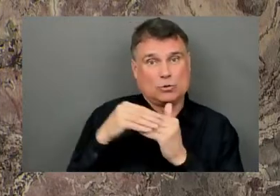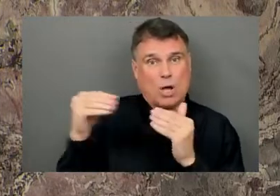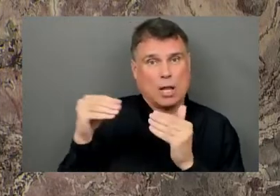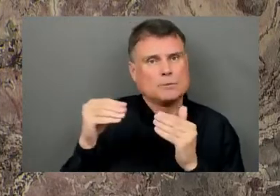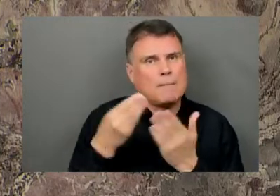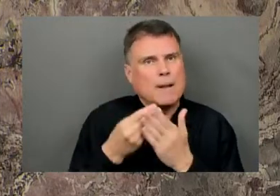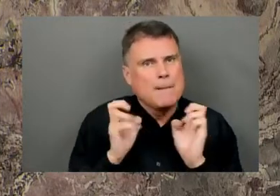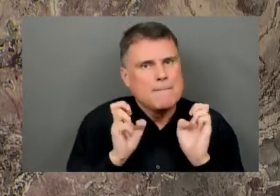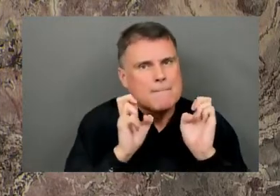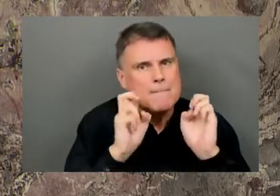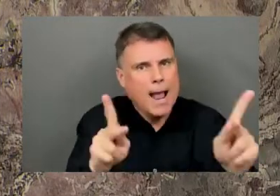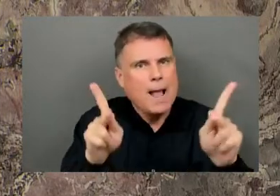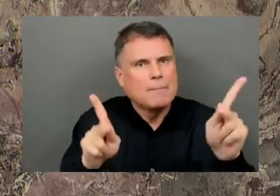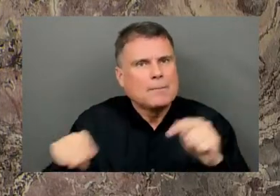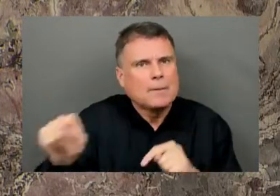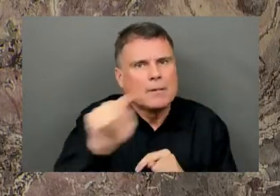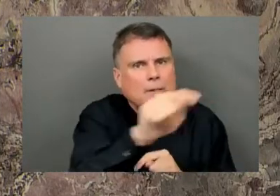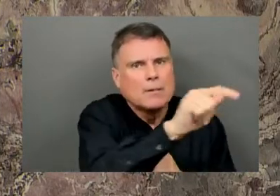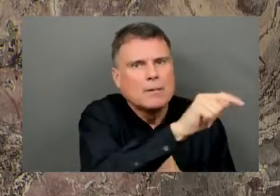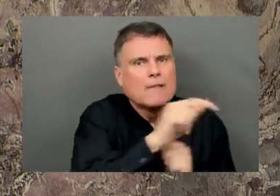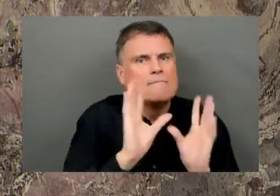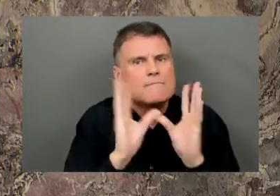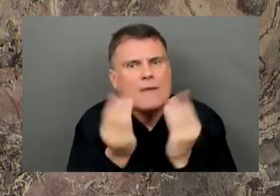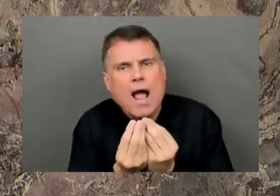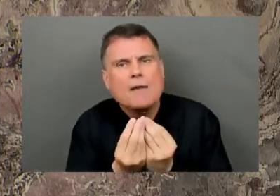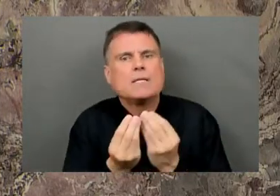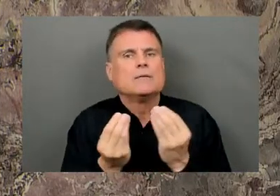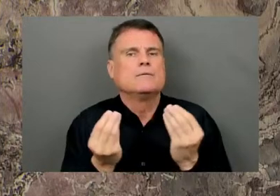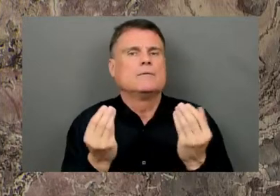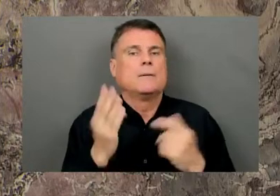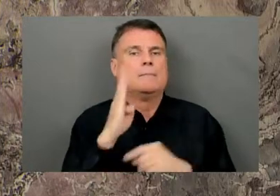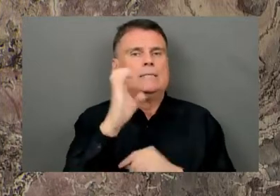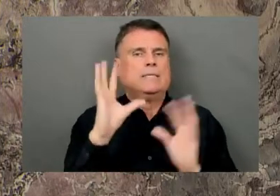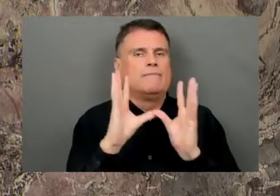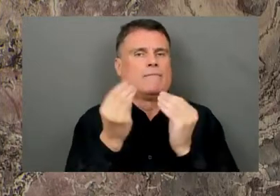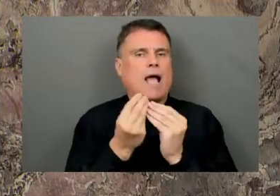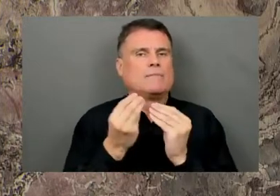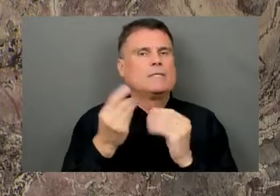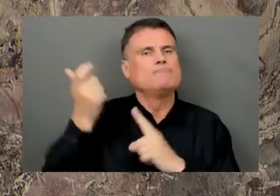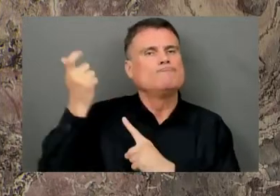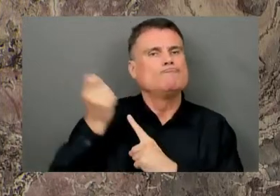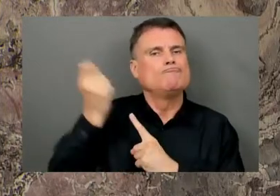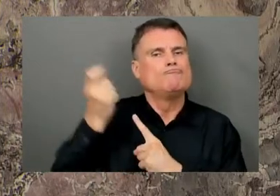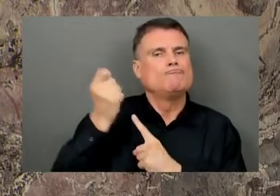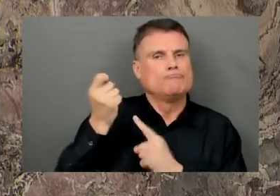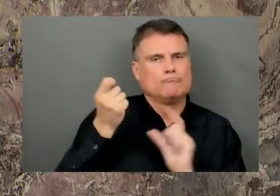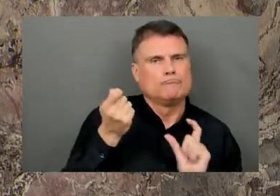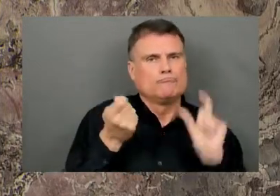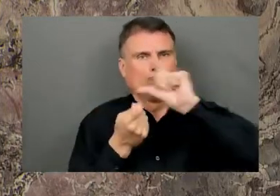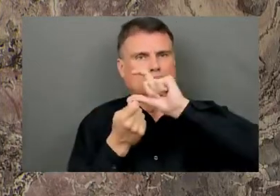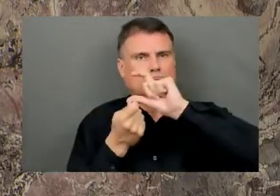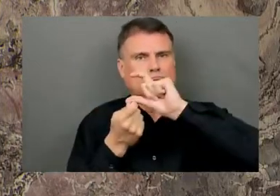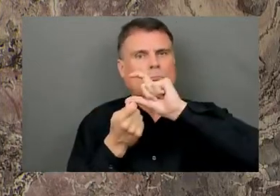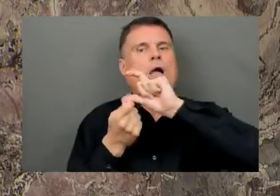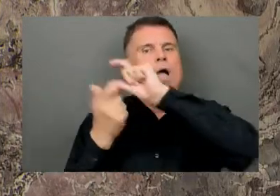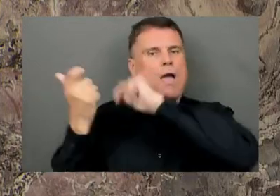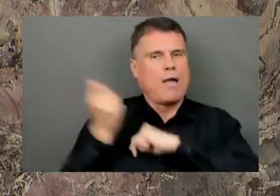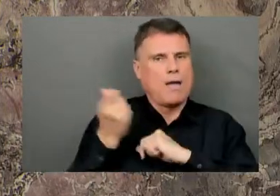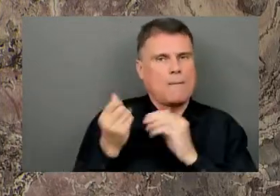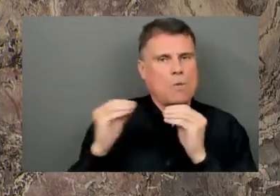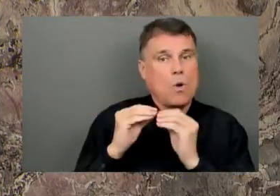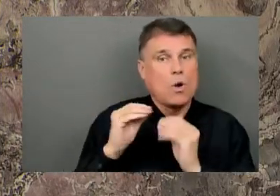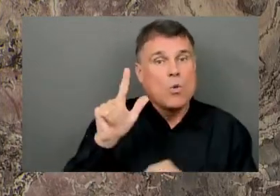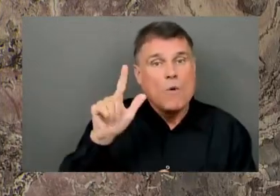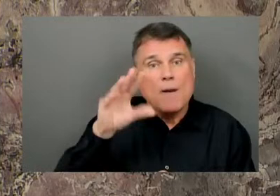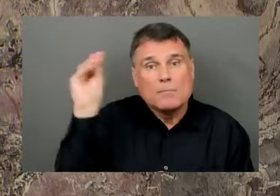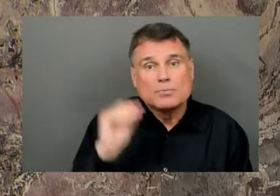Benefit bonus. 25% more families will benefit. We're taking every penny of the carbon